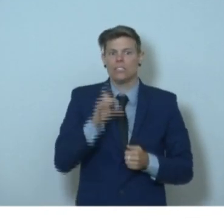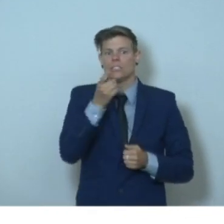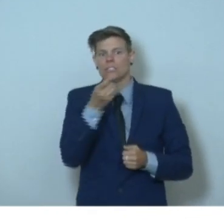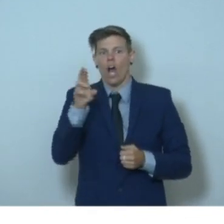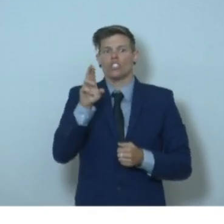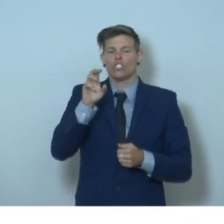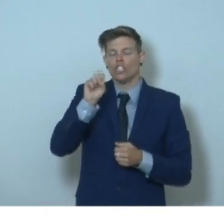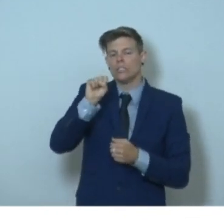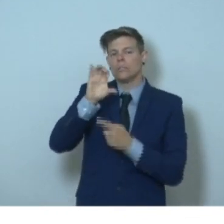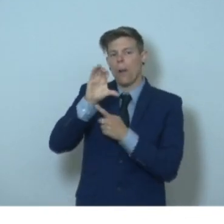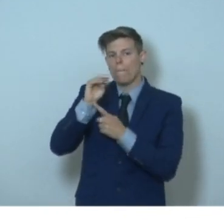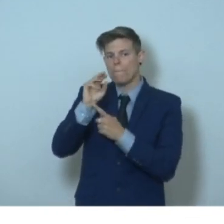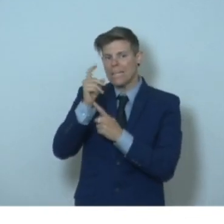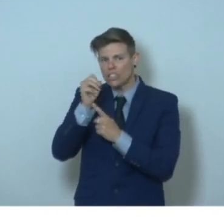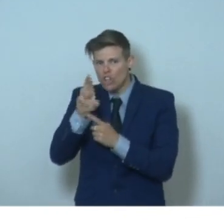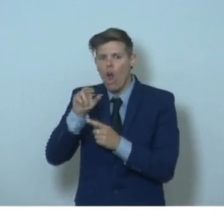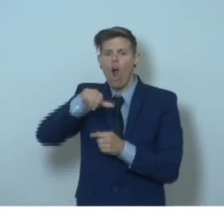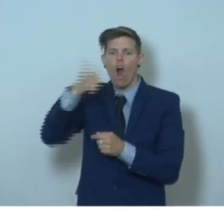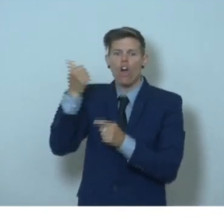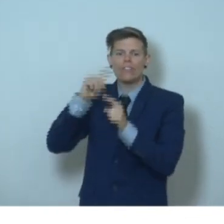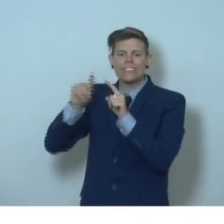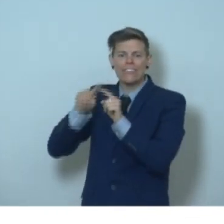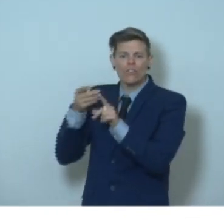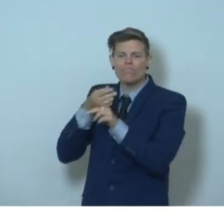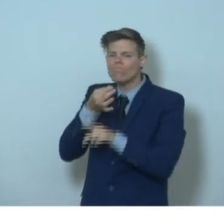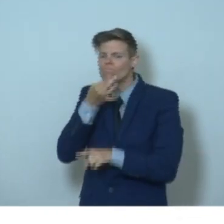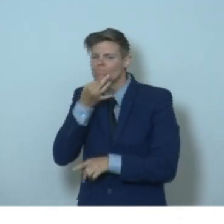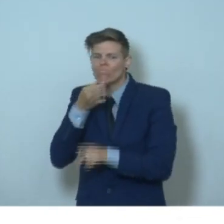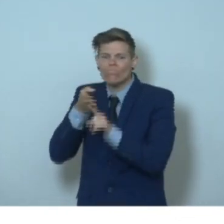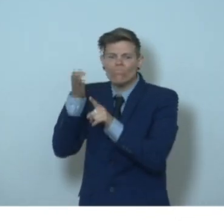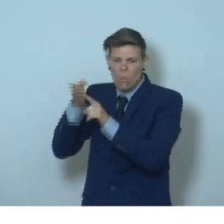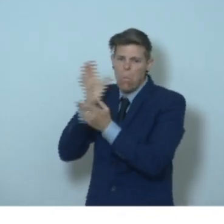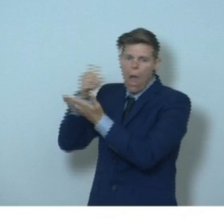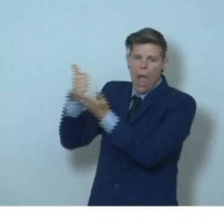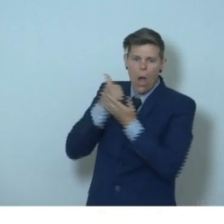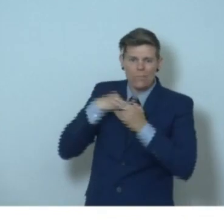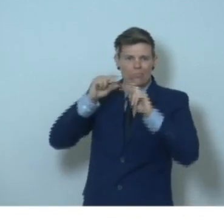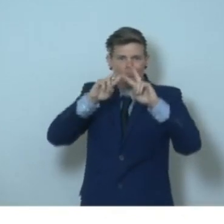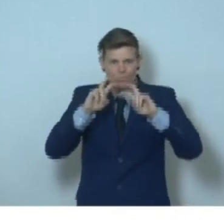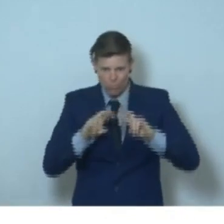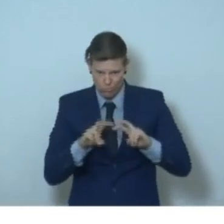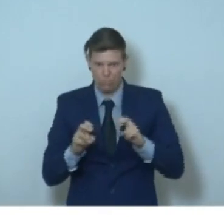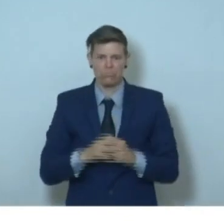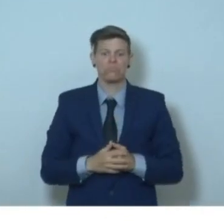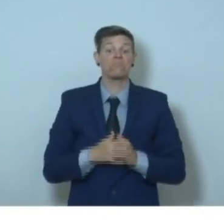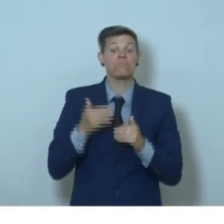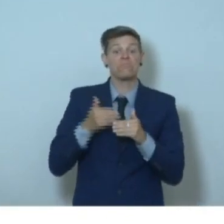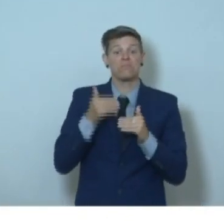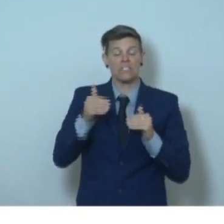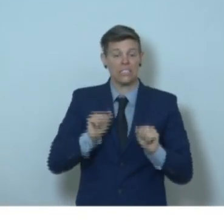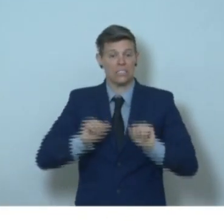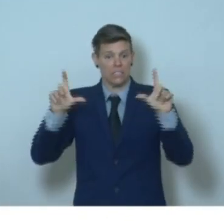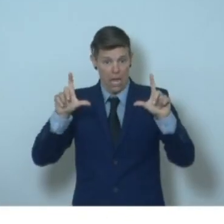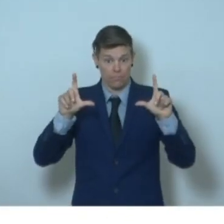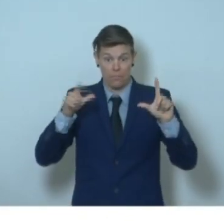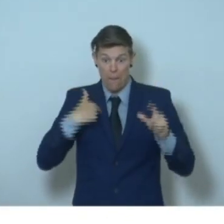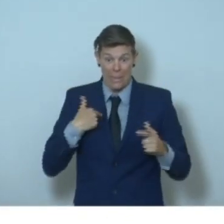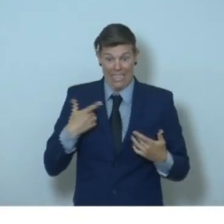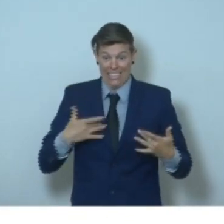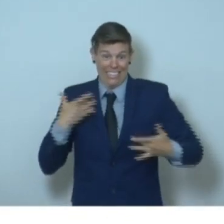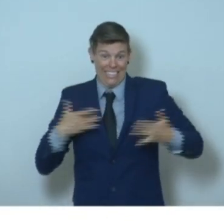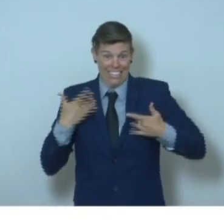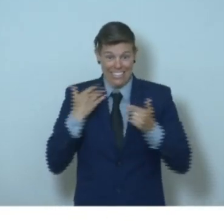We're continuing to track this as well. Now the slide that I had been pretty enthusiastic about ever